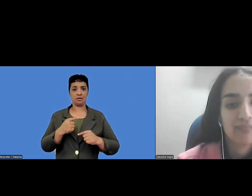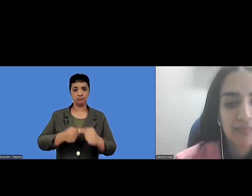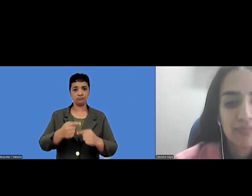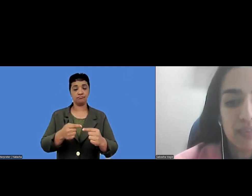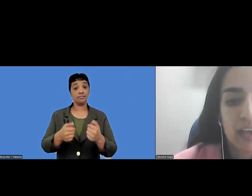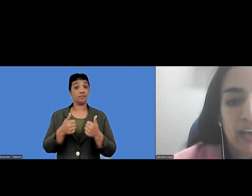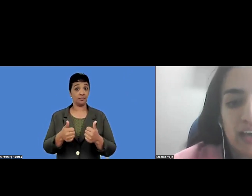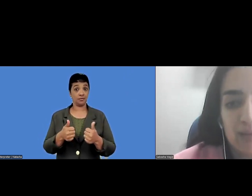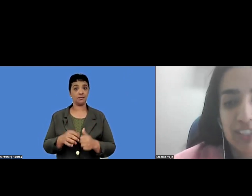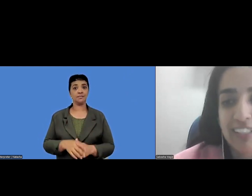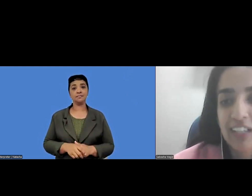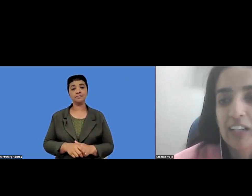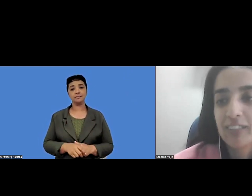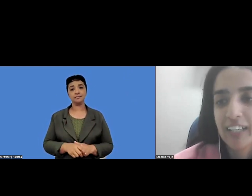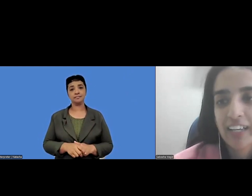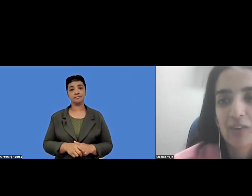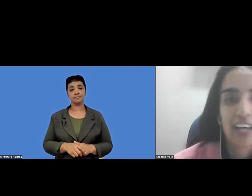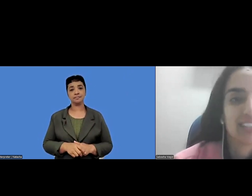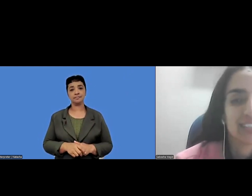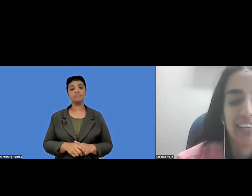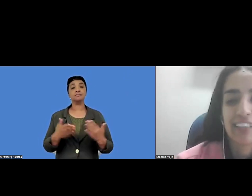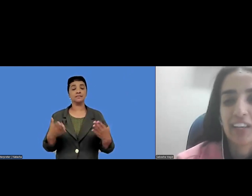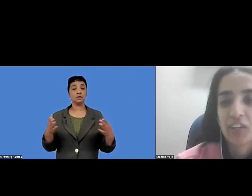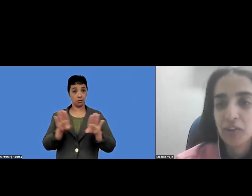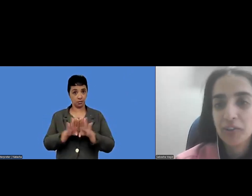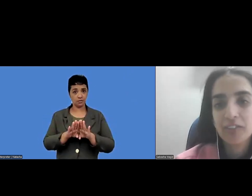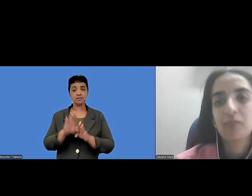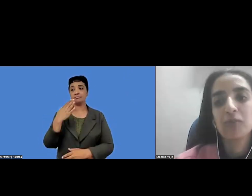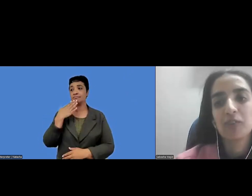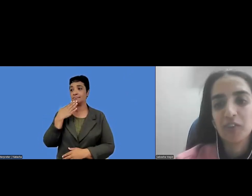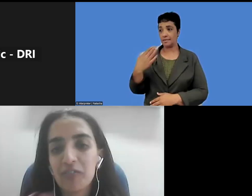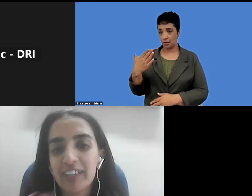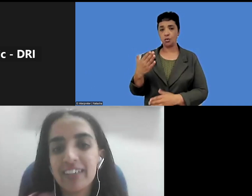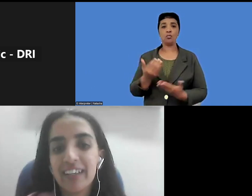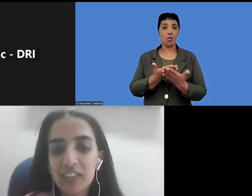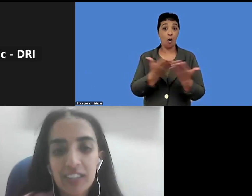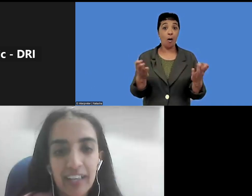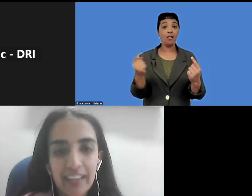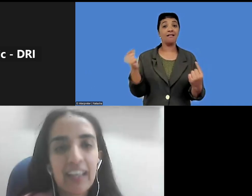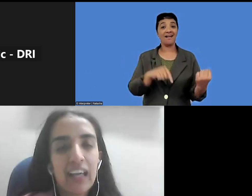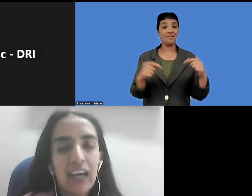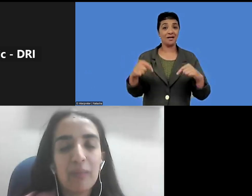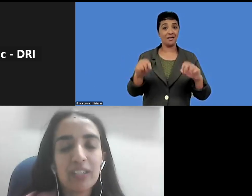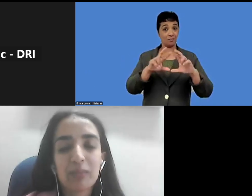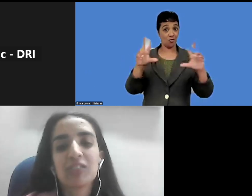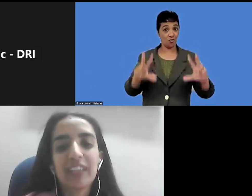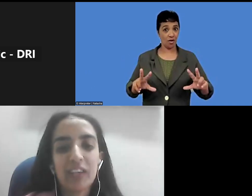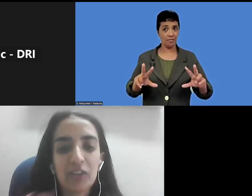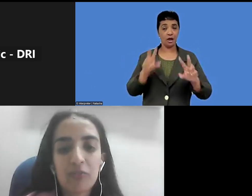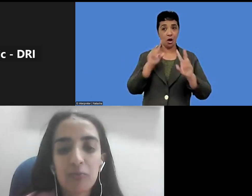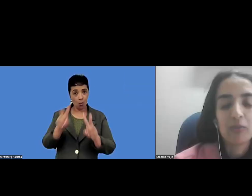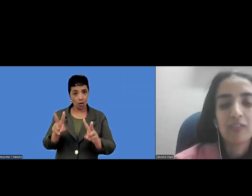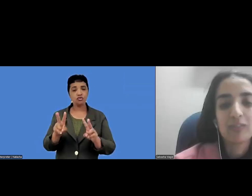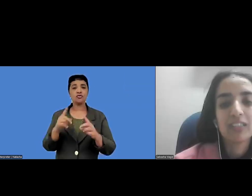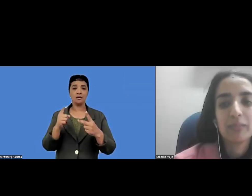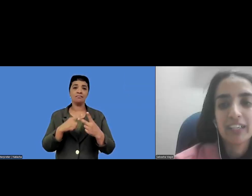well. Just in closing, I would like to say thank you to all of you for attending today. A special thank you